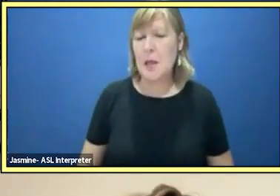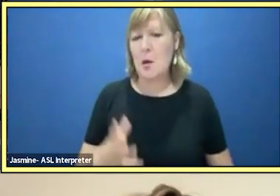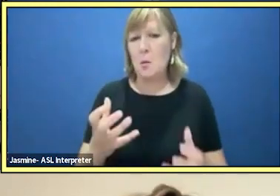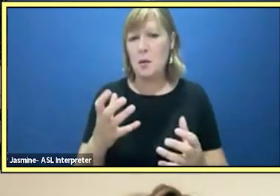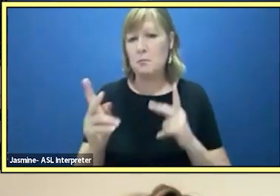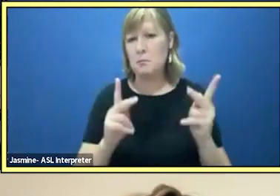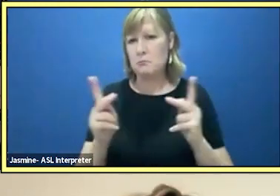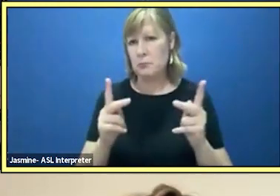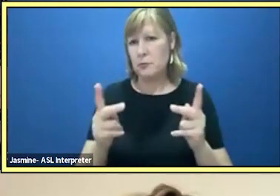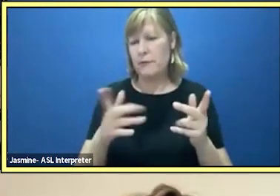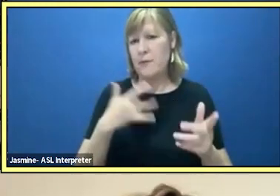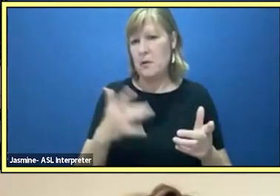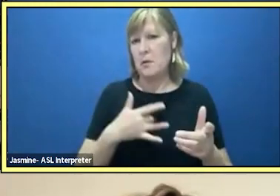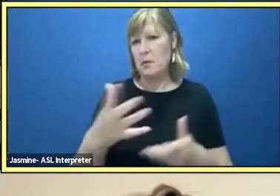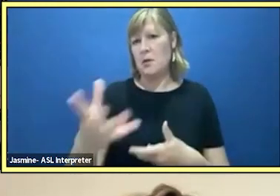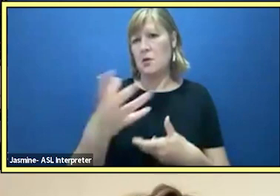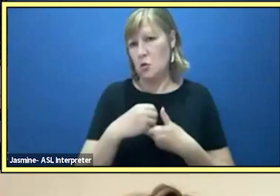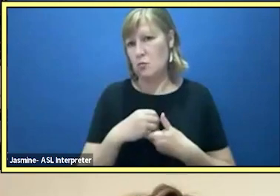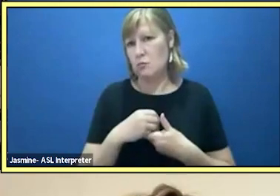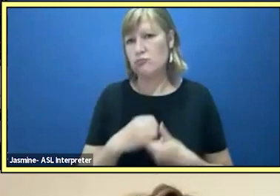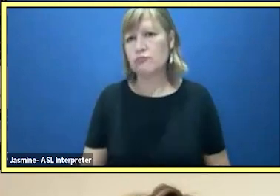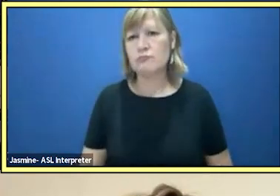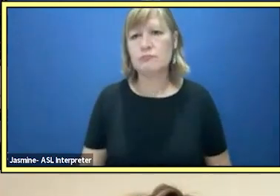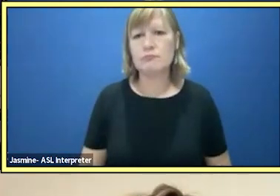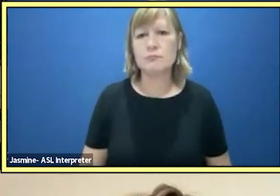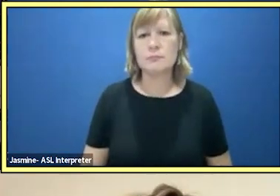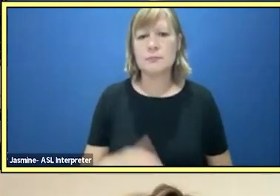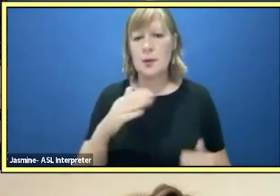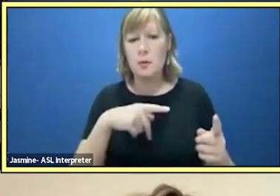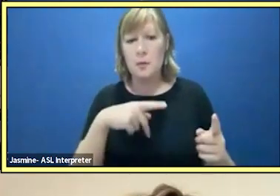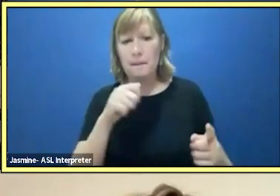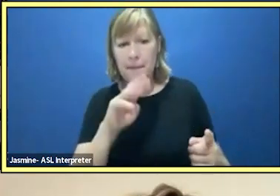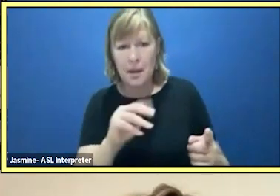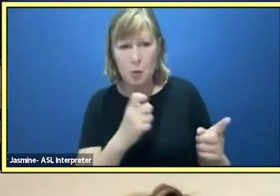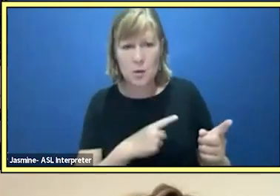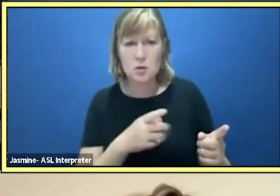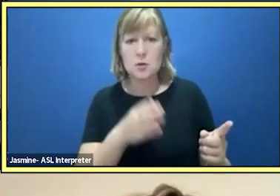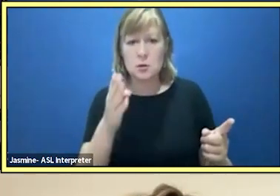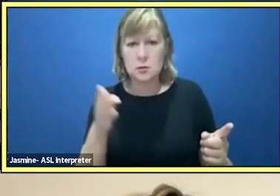out because they're like, what about my question? Because Pam Go's question was in there next. And then after that was